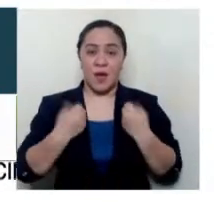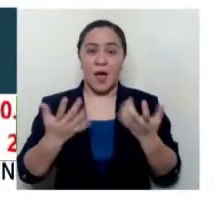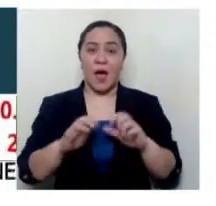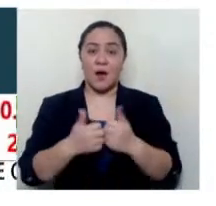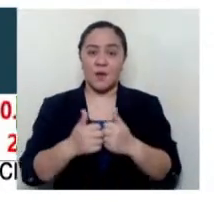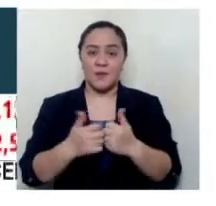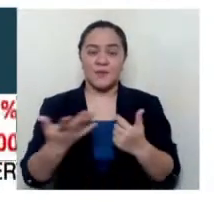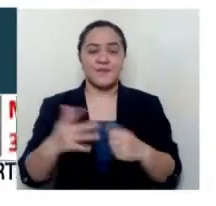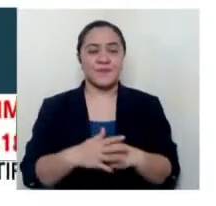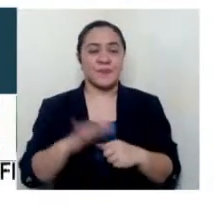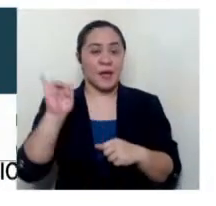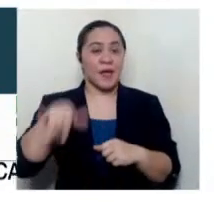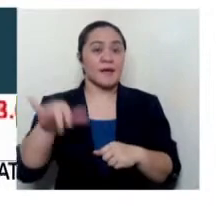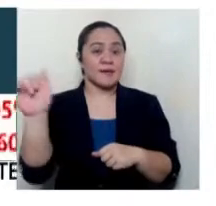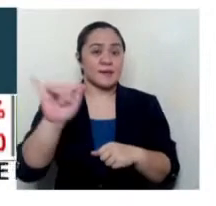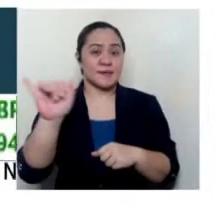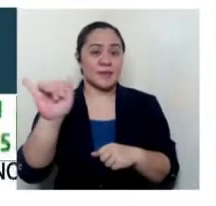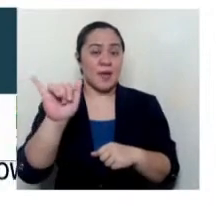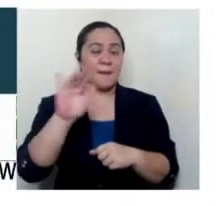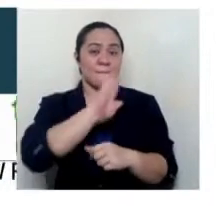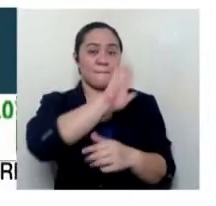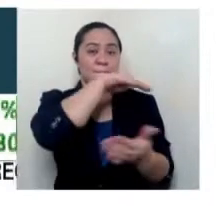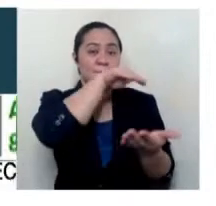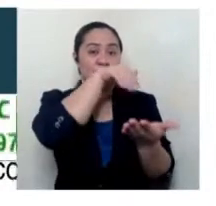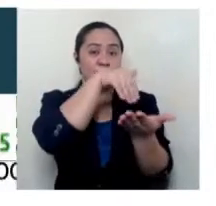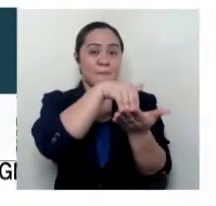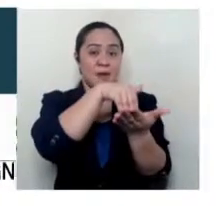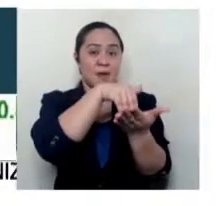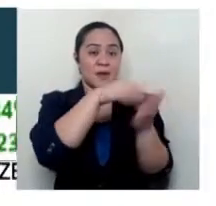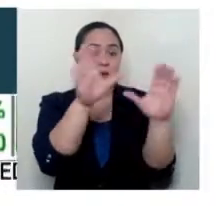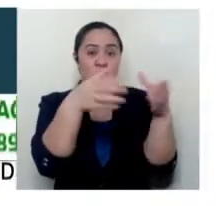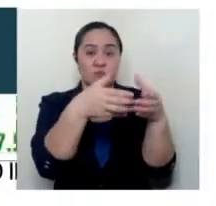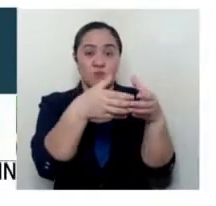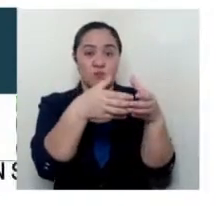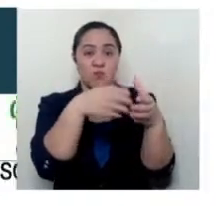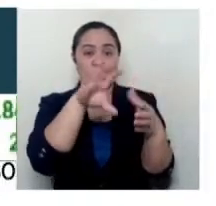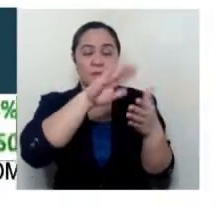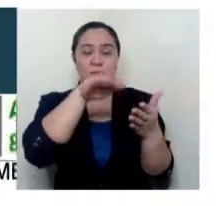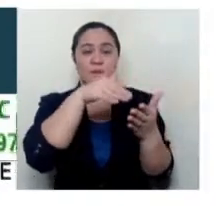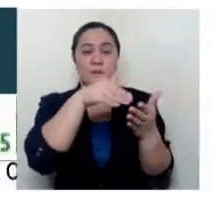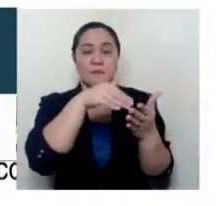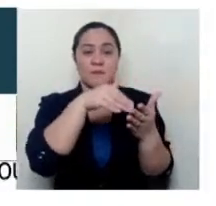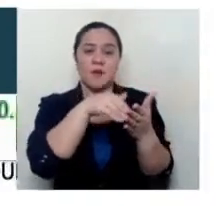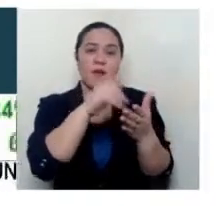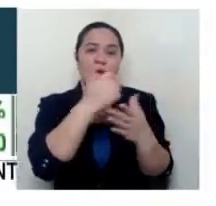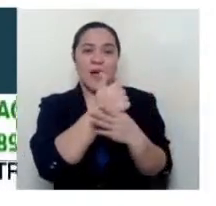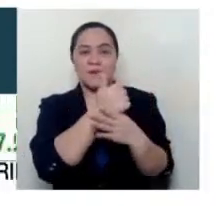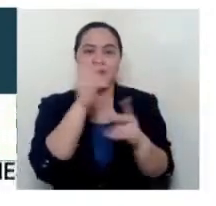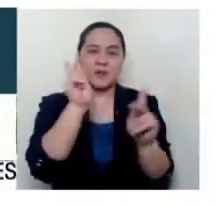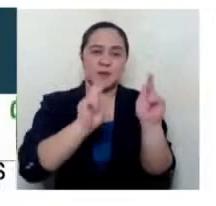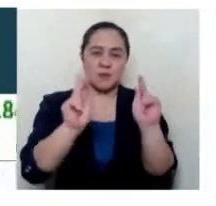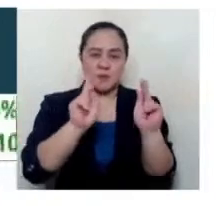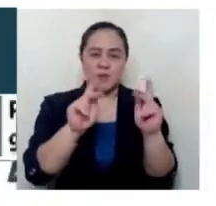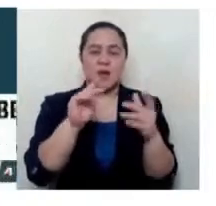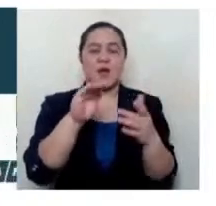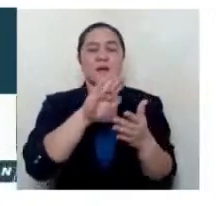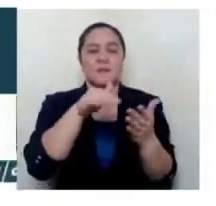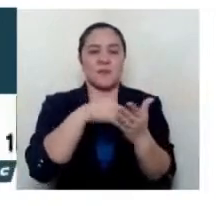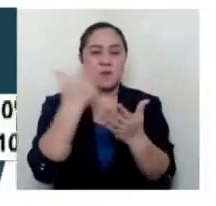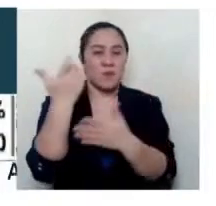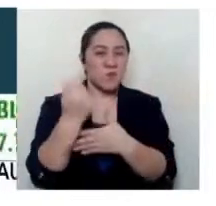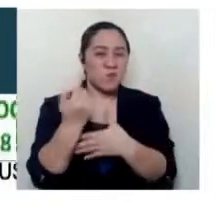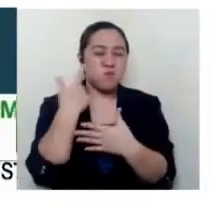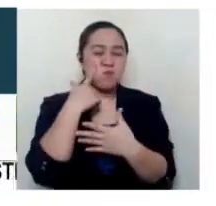even the middle income group, no, this is something that is being looked forward by the middle income group. Kasi syempre we have